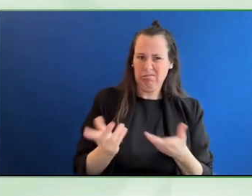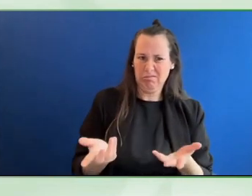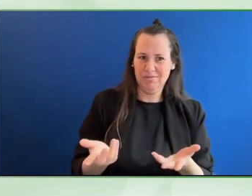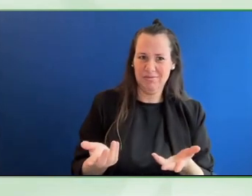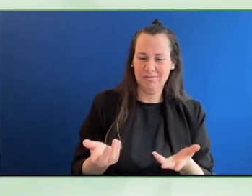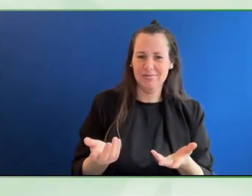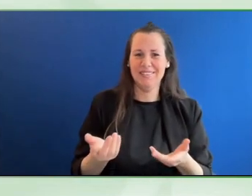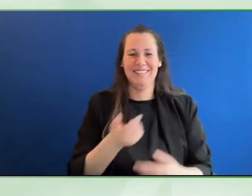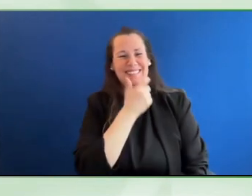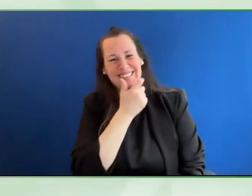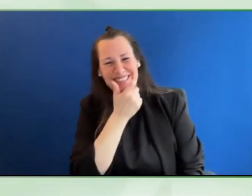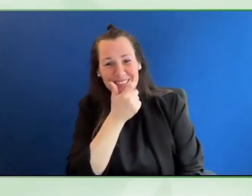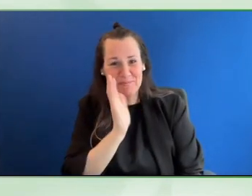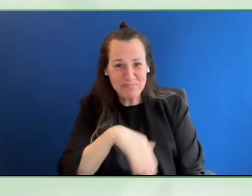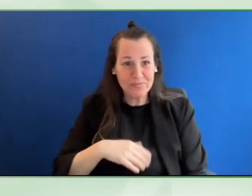one,